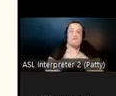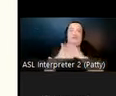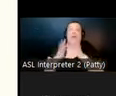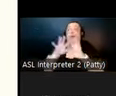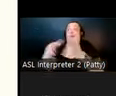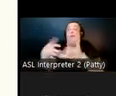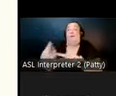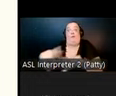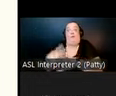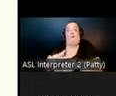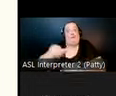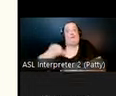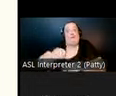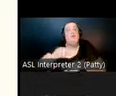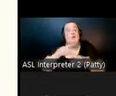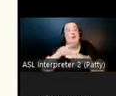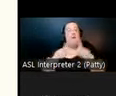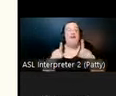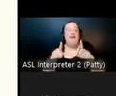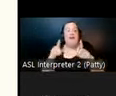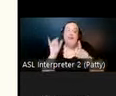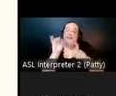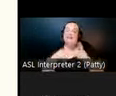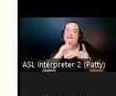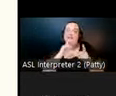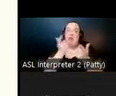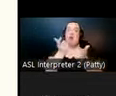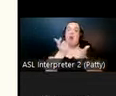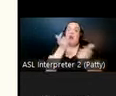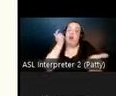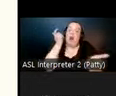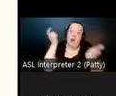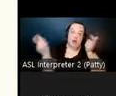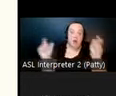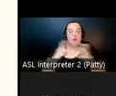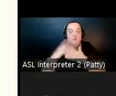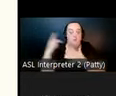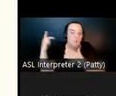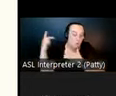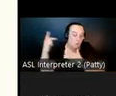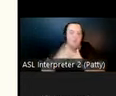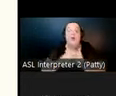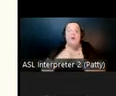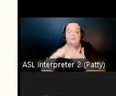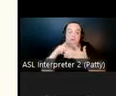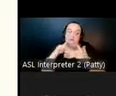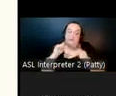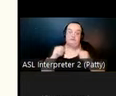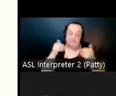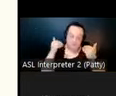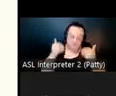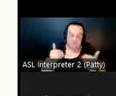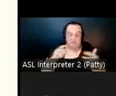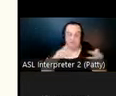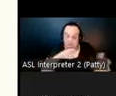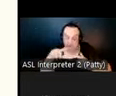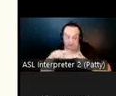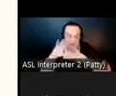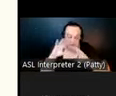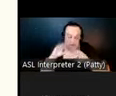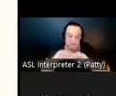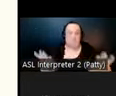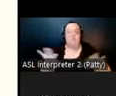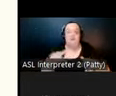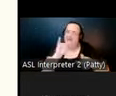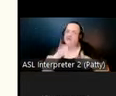was also a very large program to stand up and to deploy. And I talked about that before. This is much larger